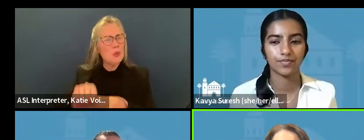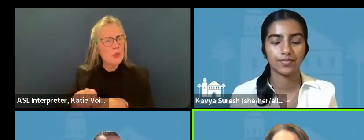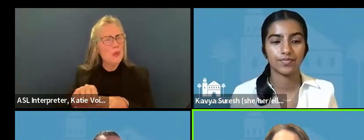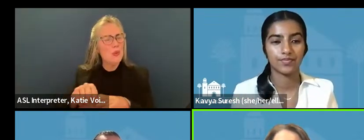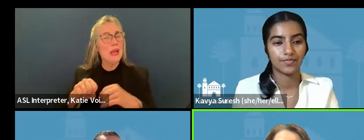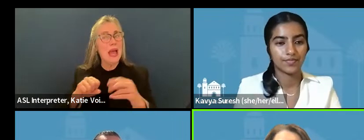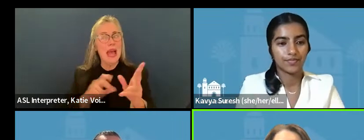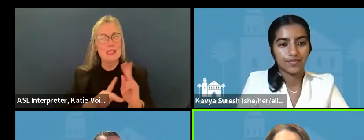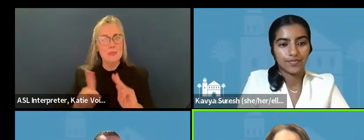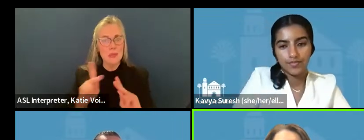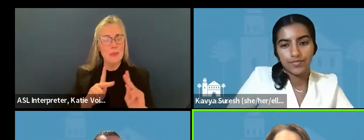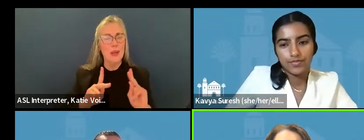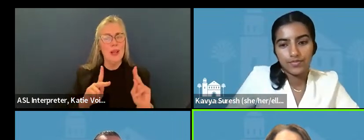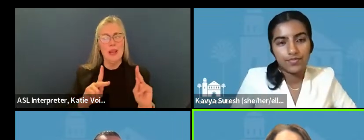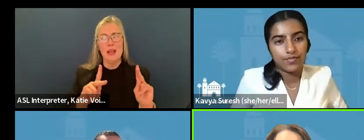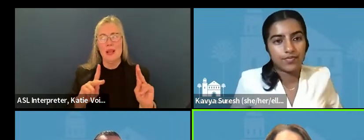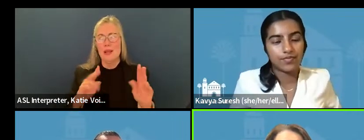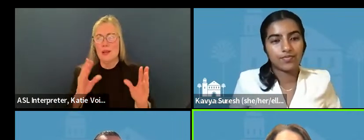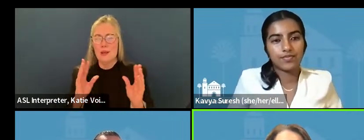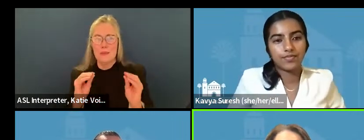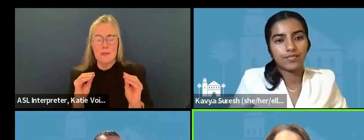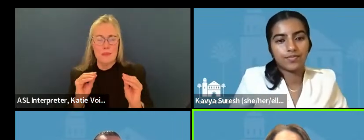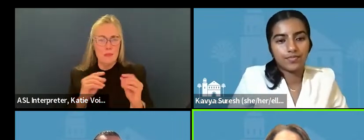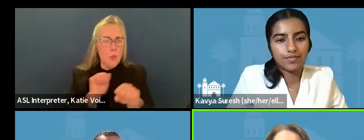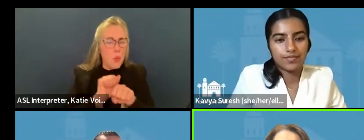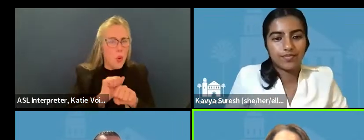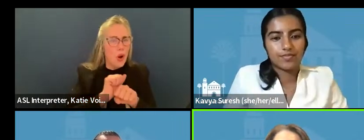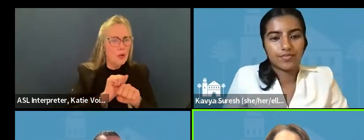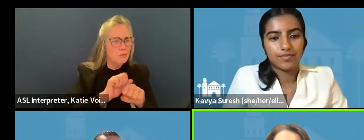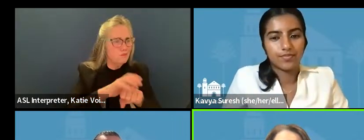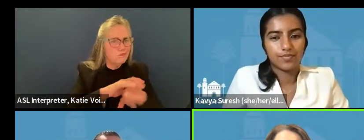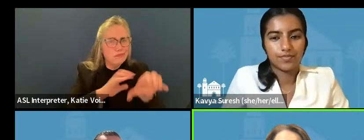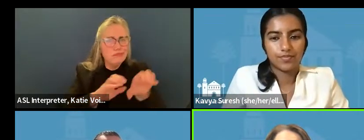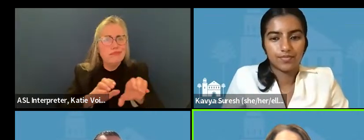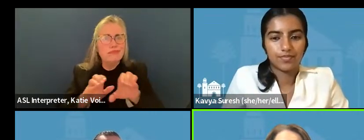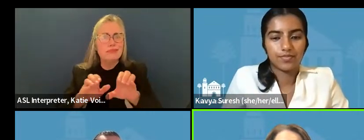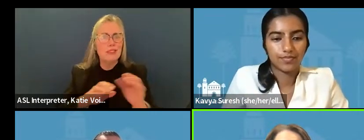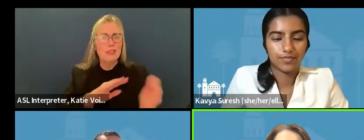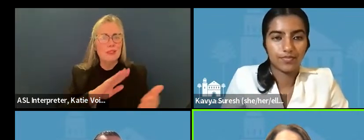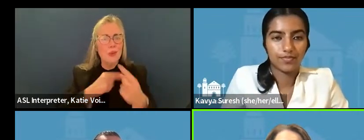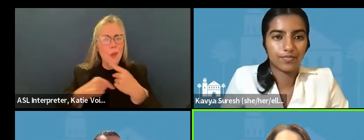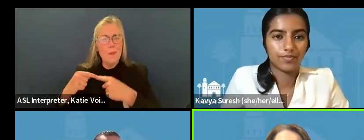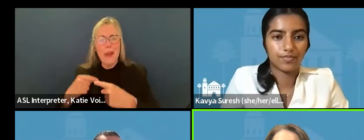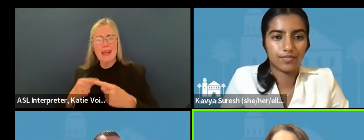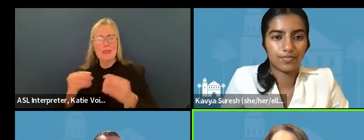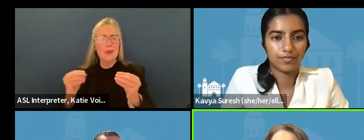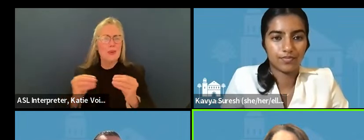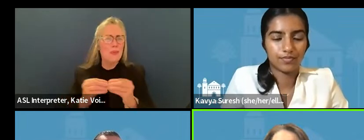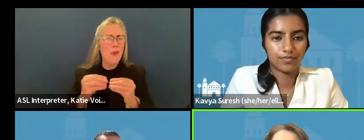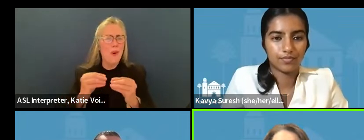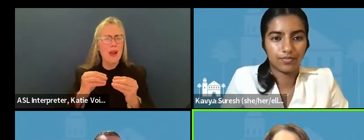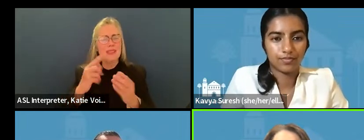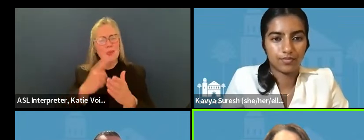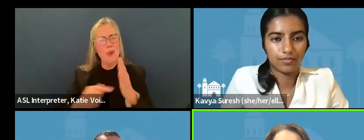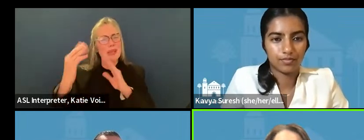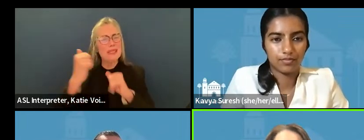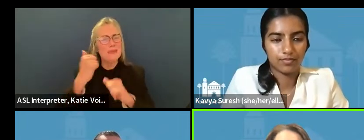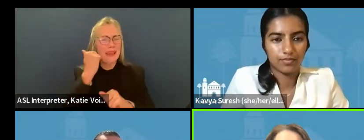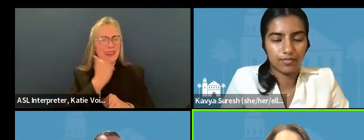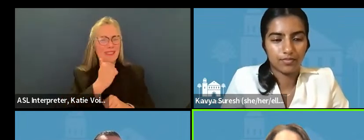or as close to normal as we can. I want to close this report by bringing up our Heroes of the